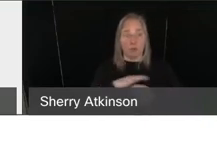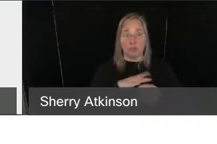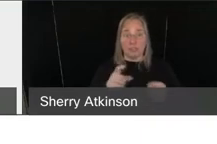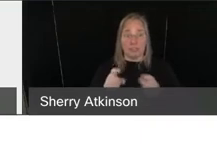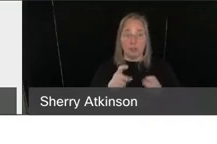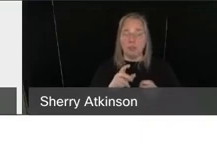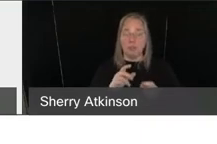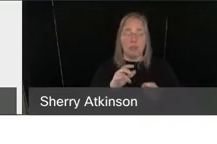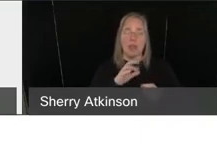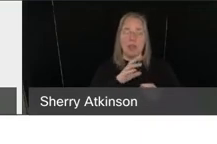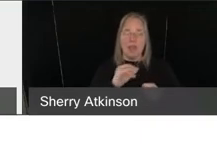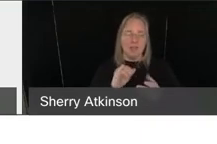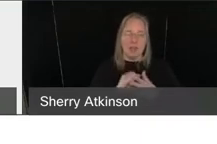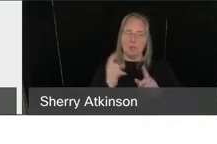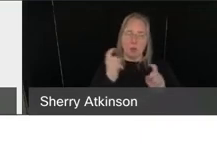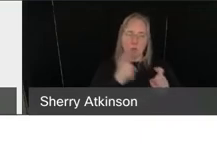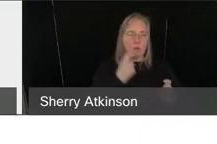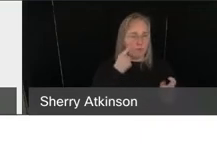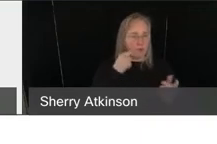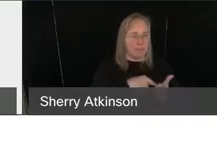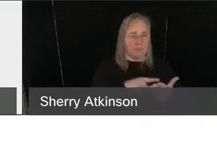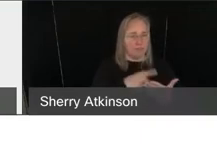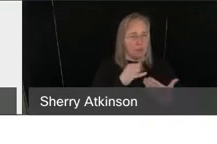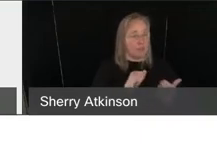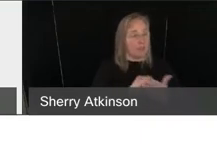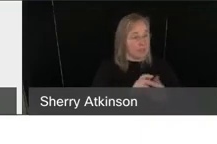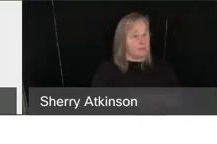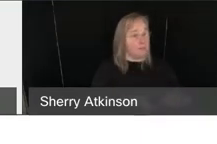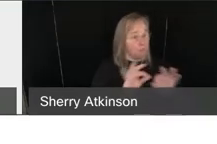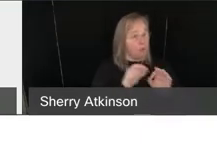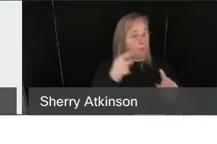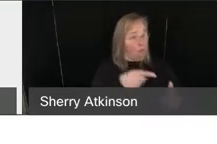particular project, which I think is an important point to make.